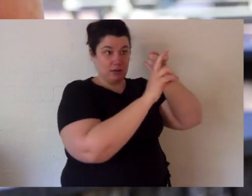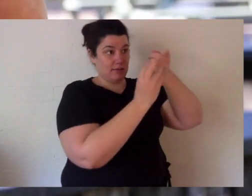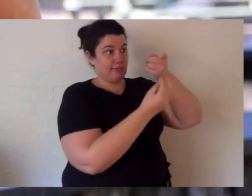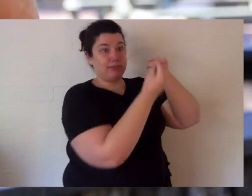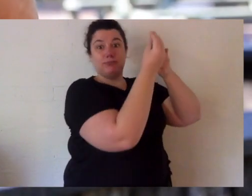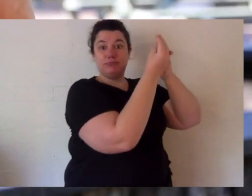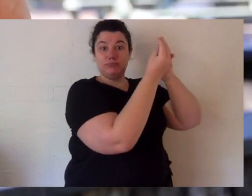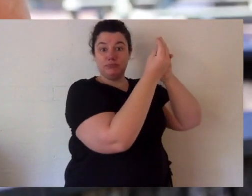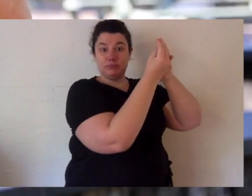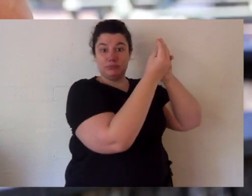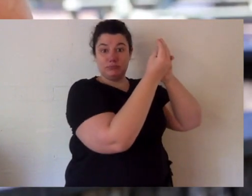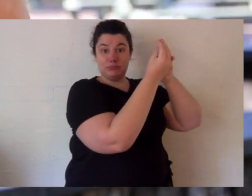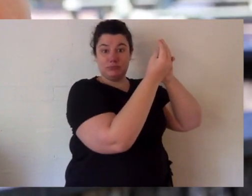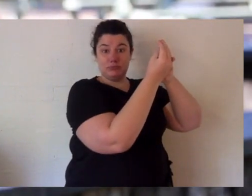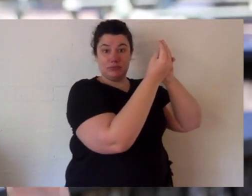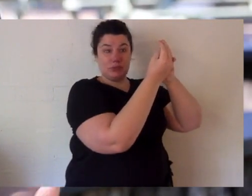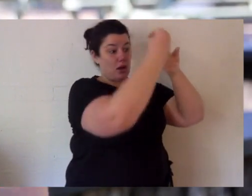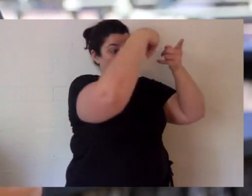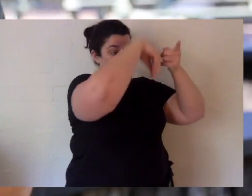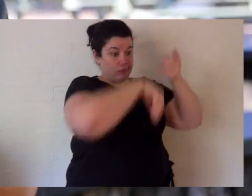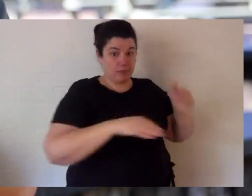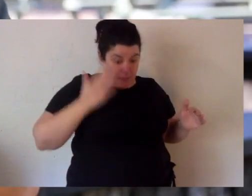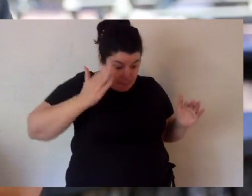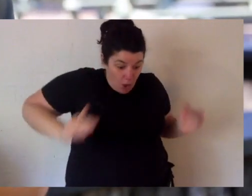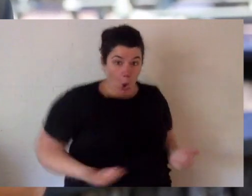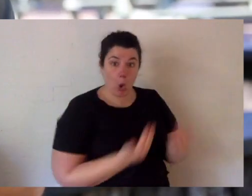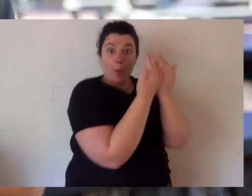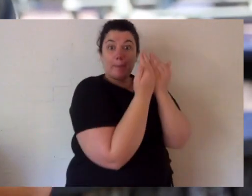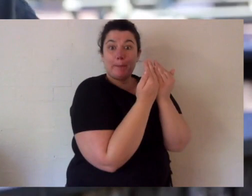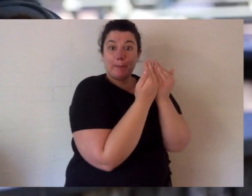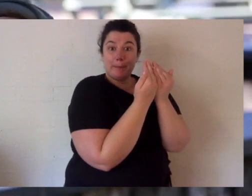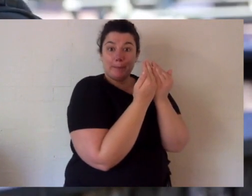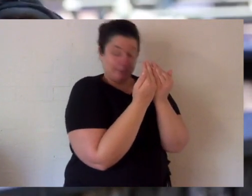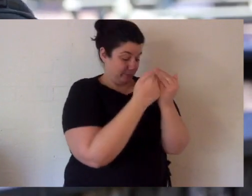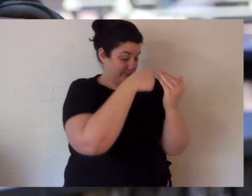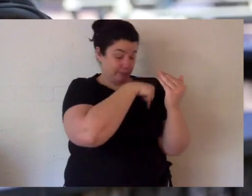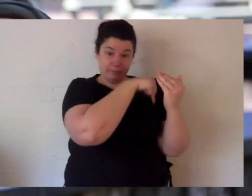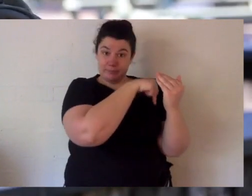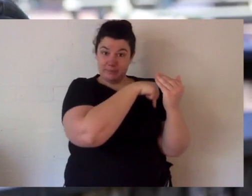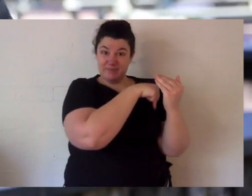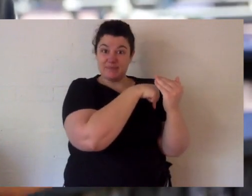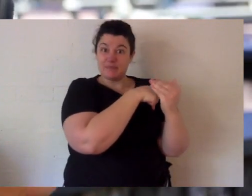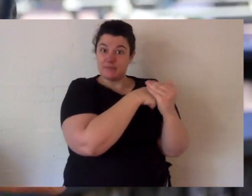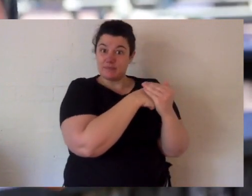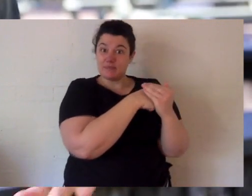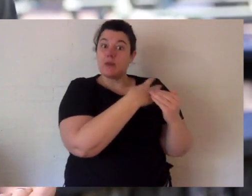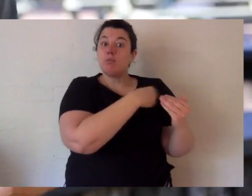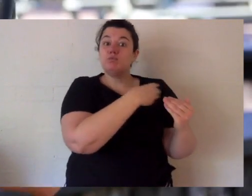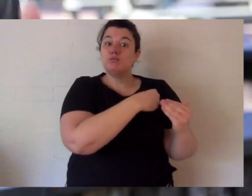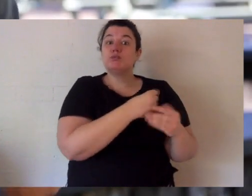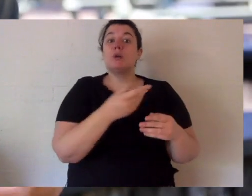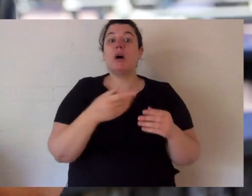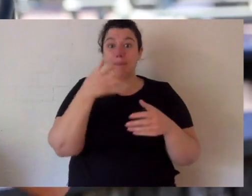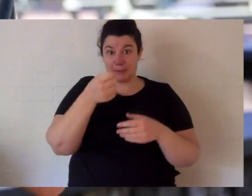Upside down, the joey's born, and it falls down and is cradled by mum's wings. And just inside here is her teat,